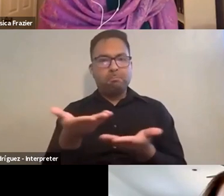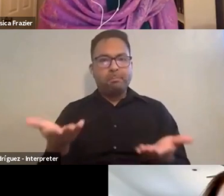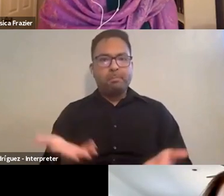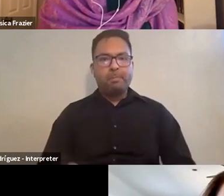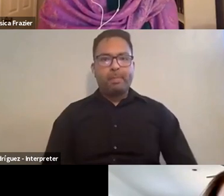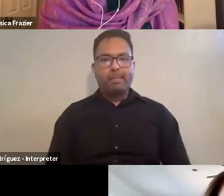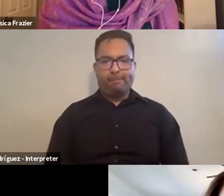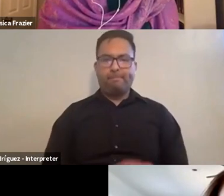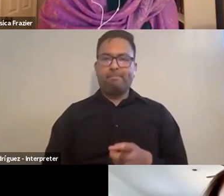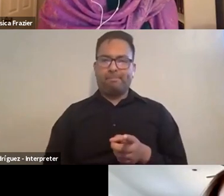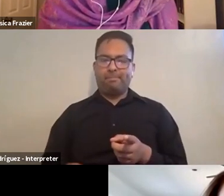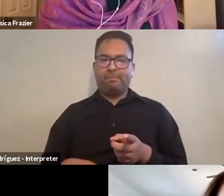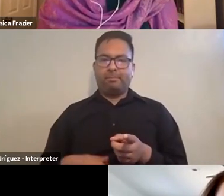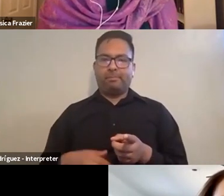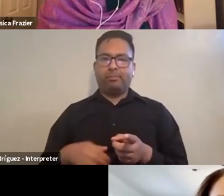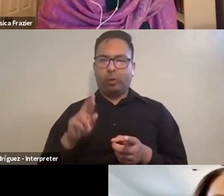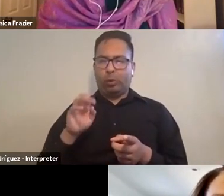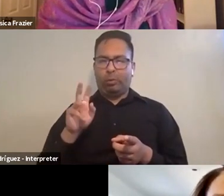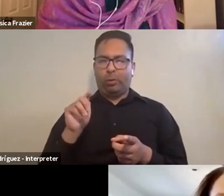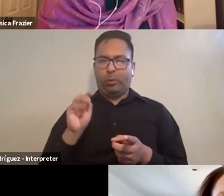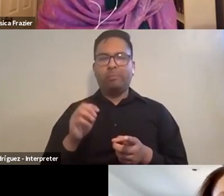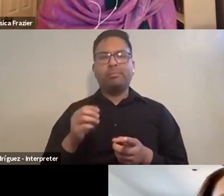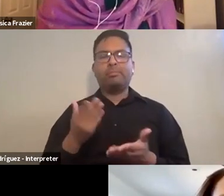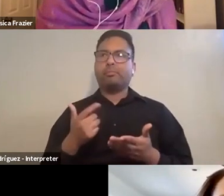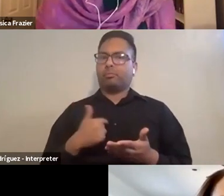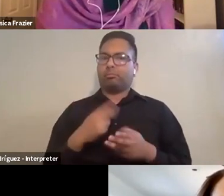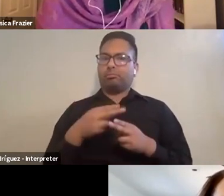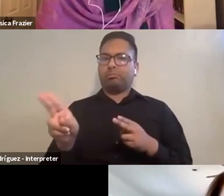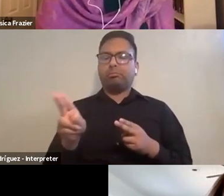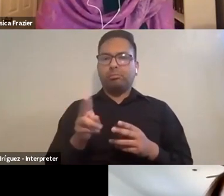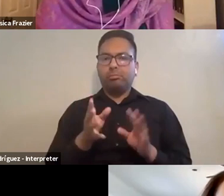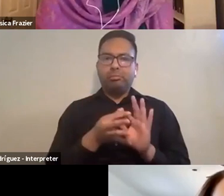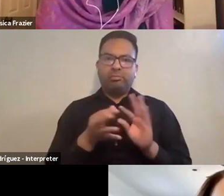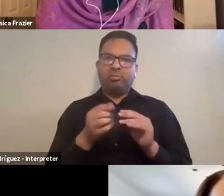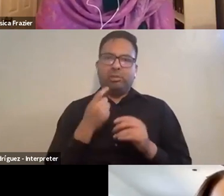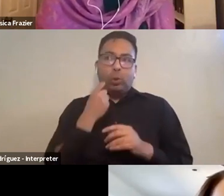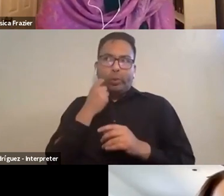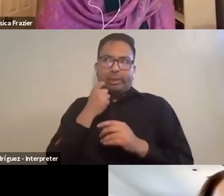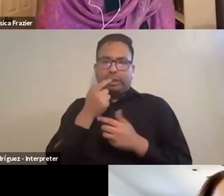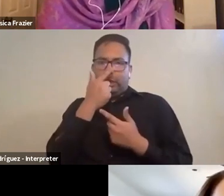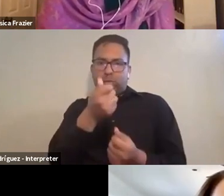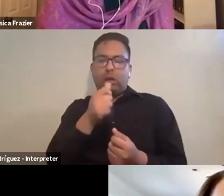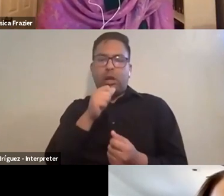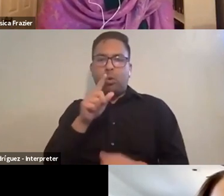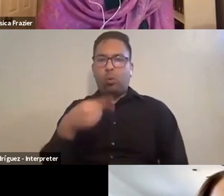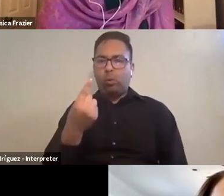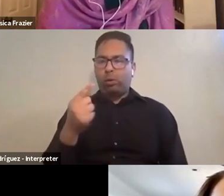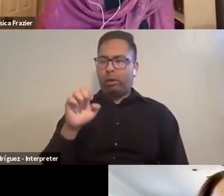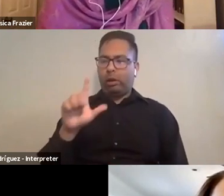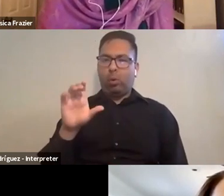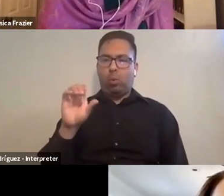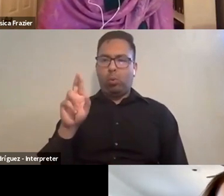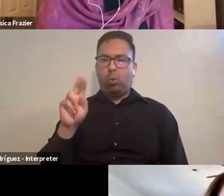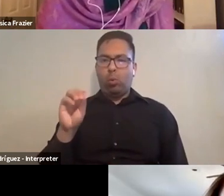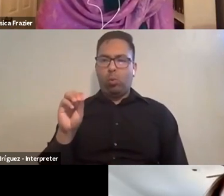Well, maybe I could just briefly speak to some very recent interests, not only in El Corno Emplumado, but also in